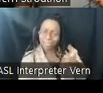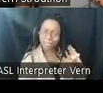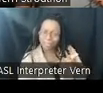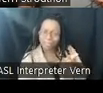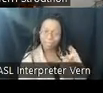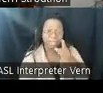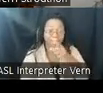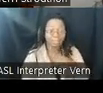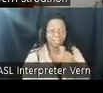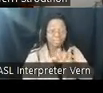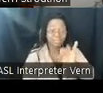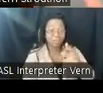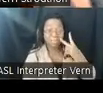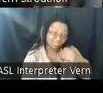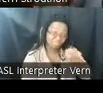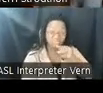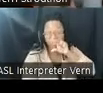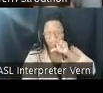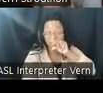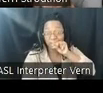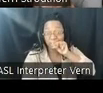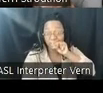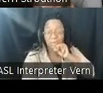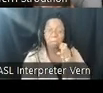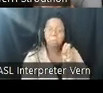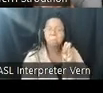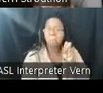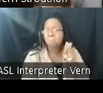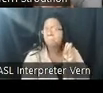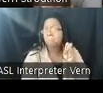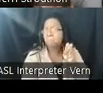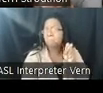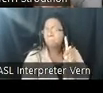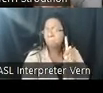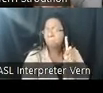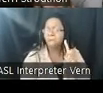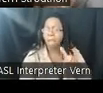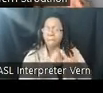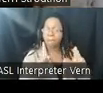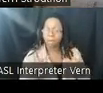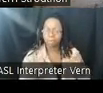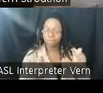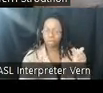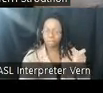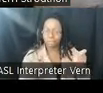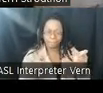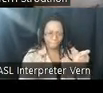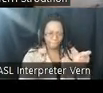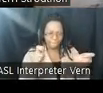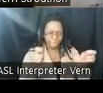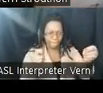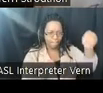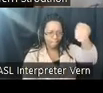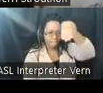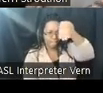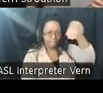batter abuser. But in reality, if we just do a little bit of reflecting, a little bit of changing around